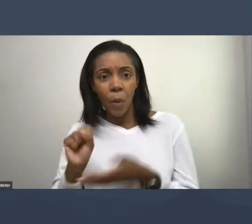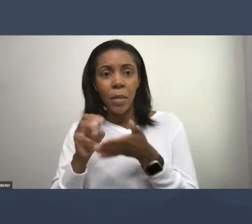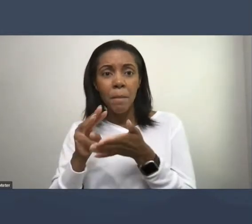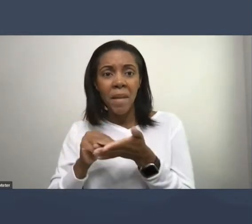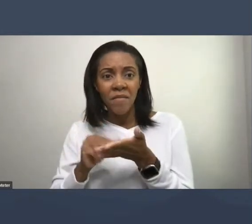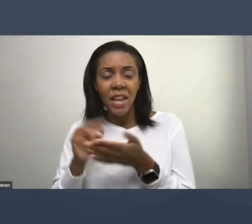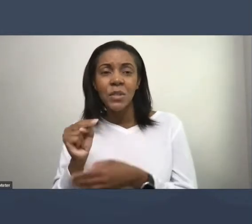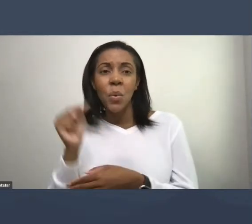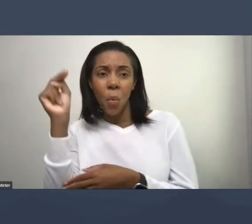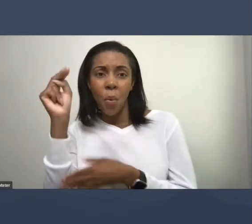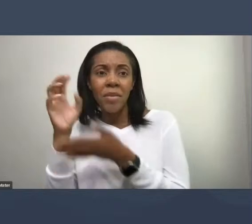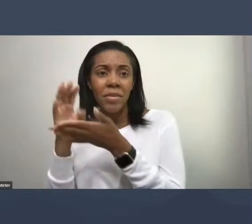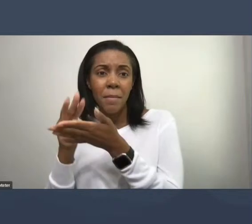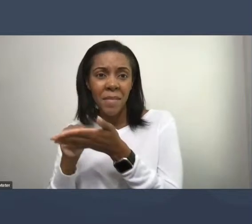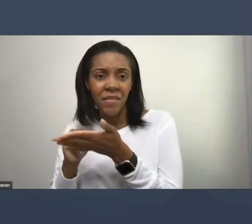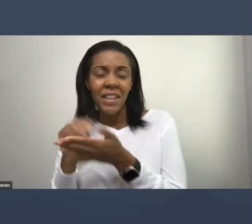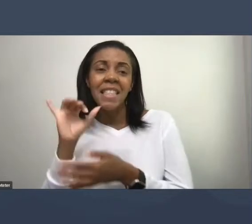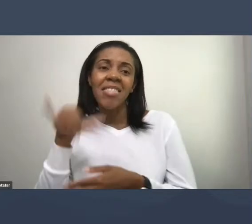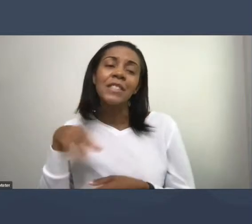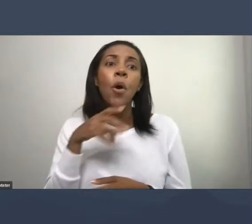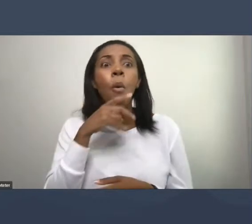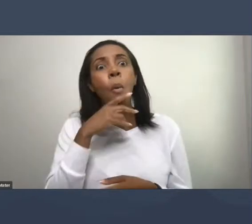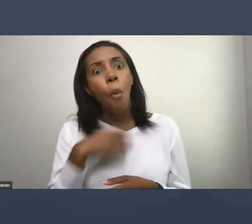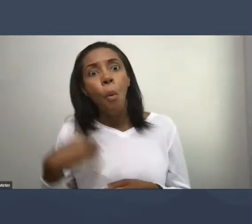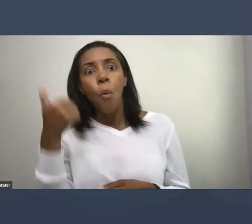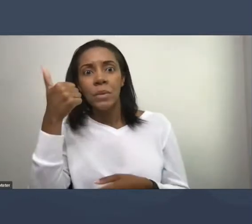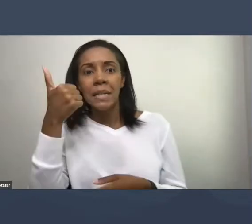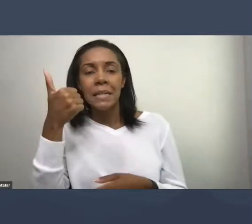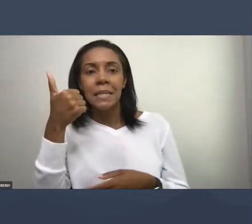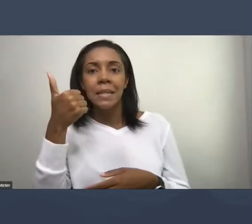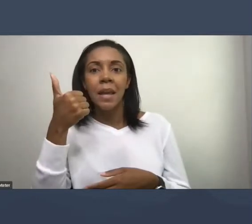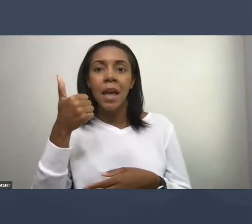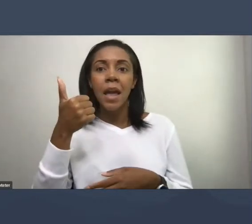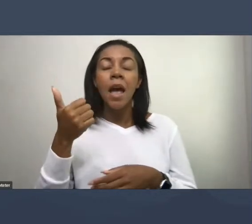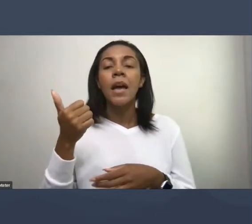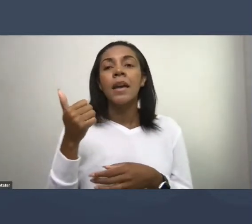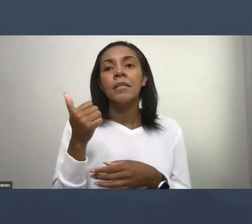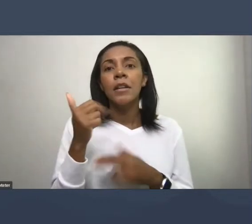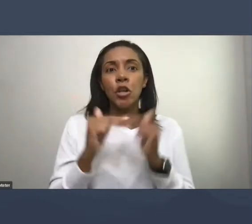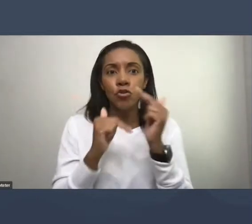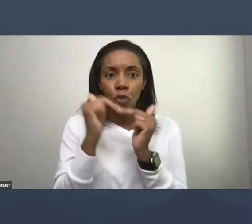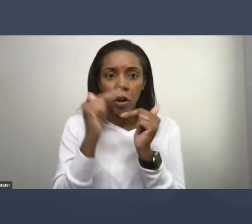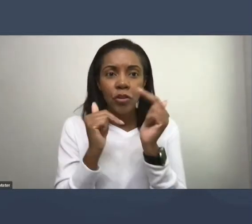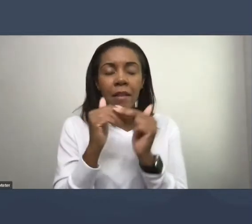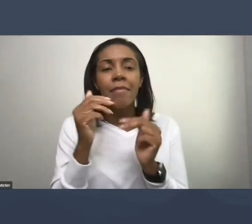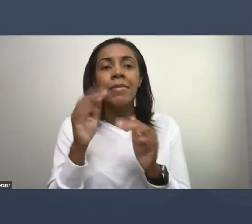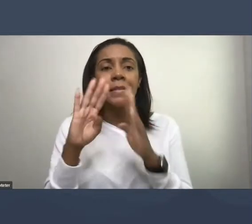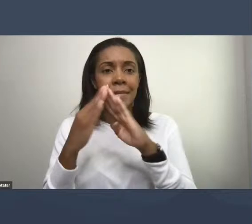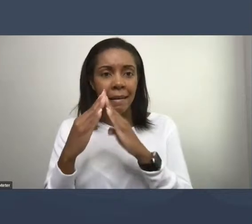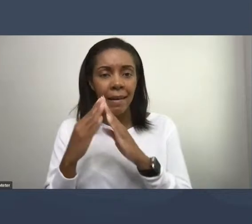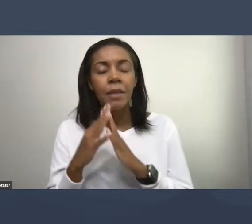that is our oldest construction in the city, so those will be the ones that would have the lead lines. Okay. That's correct. And so,